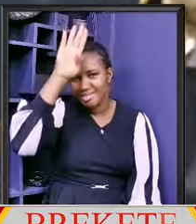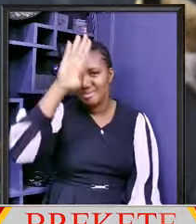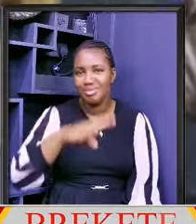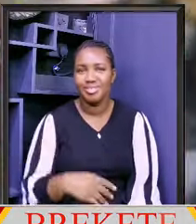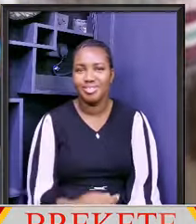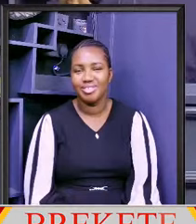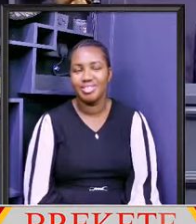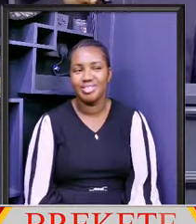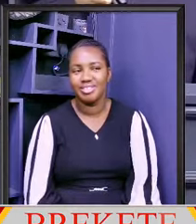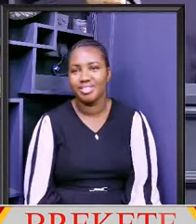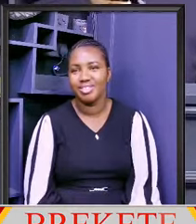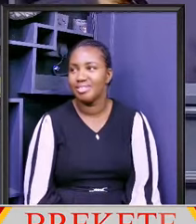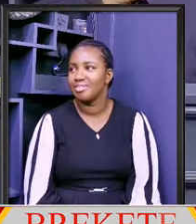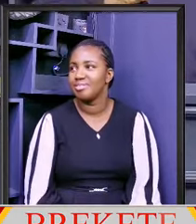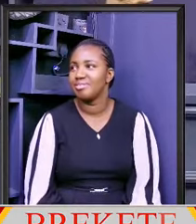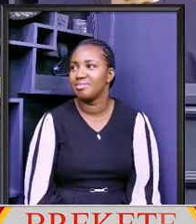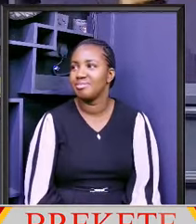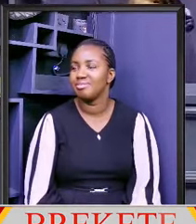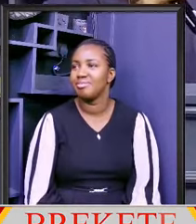Okurora